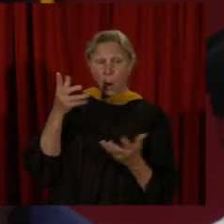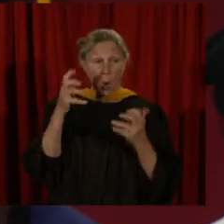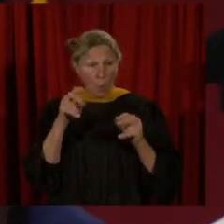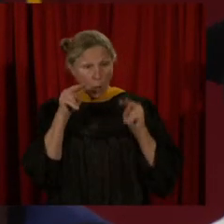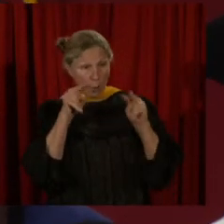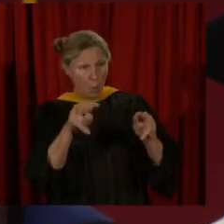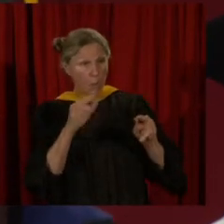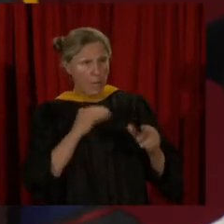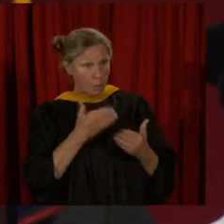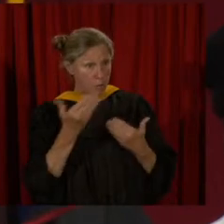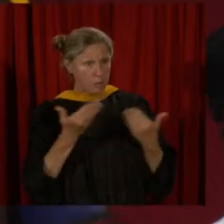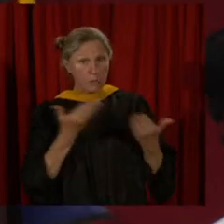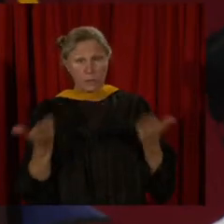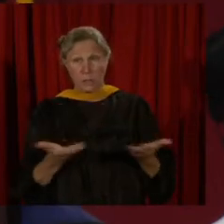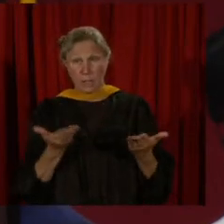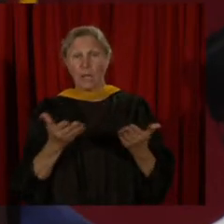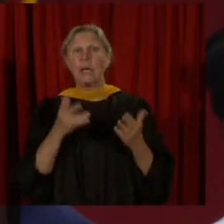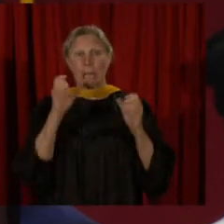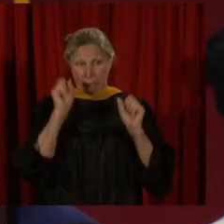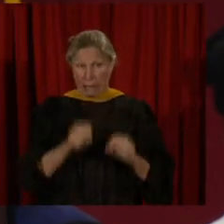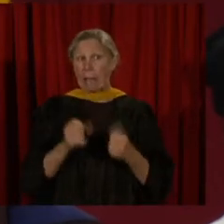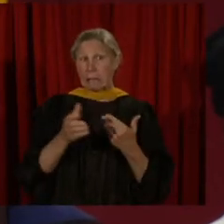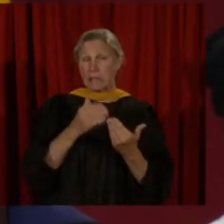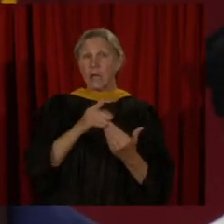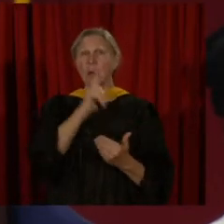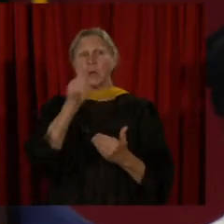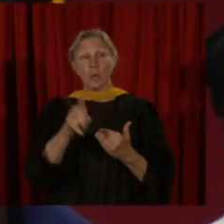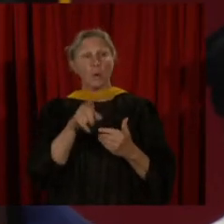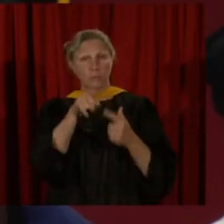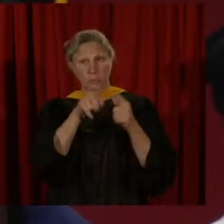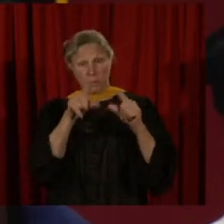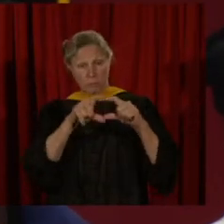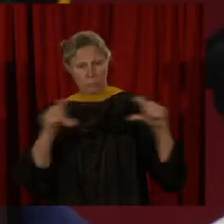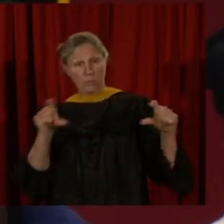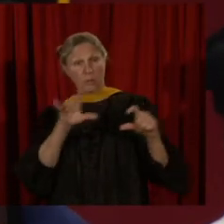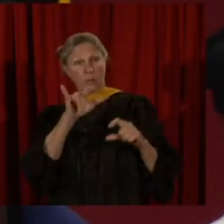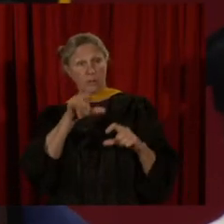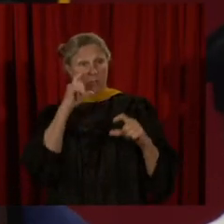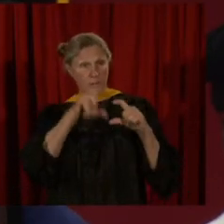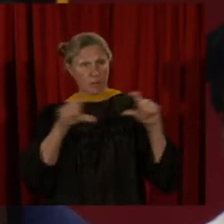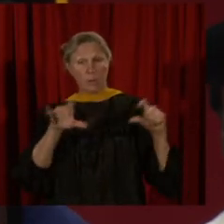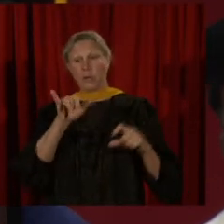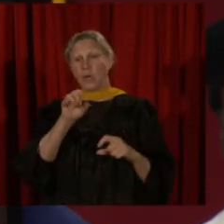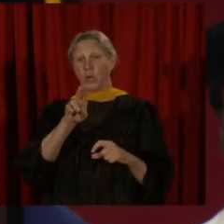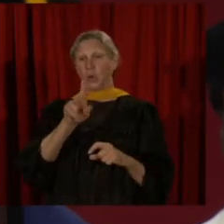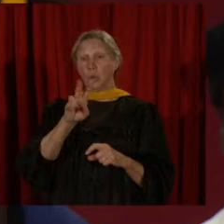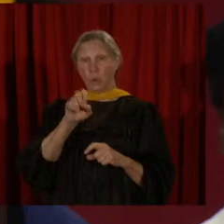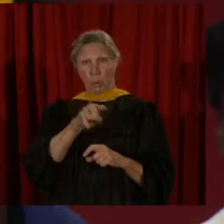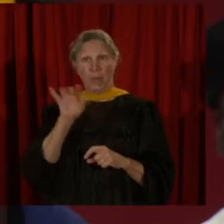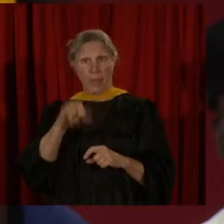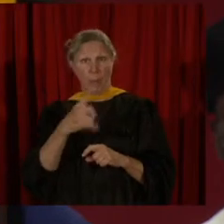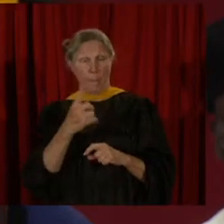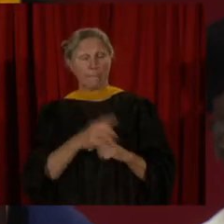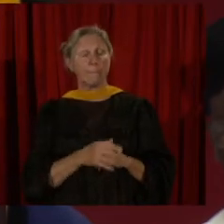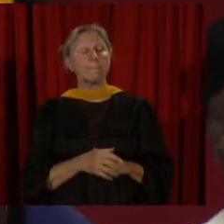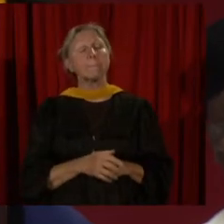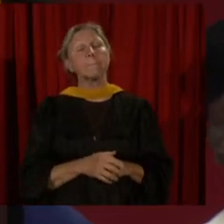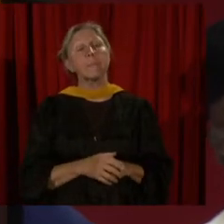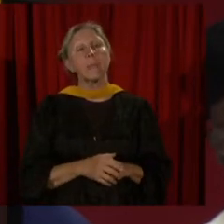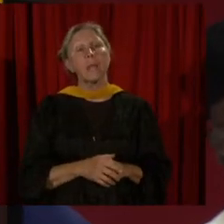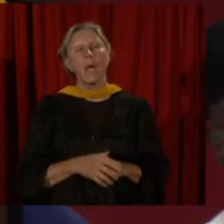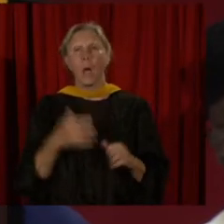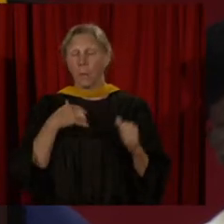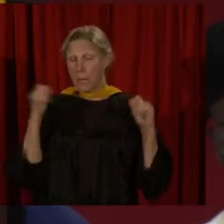our ceremony, they can do so by going to the link located on the screens. We gather